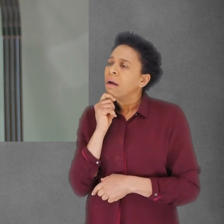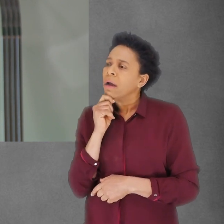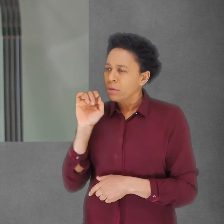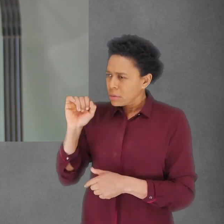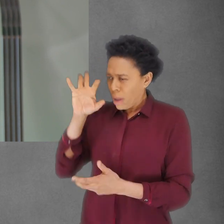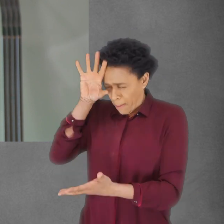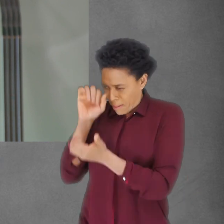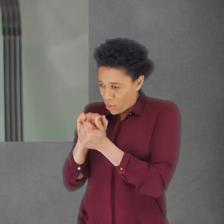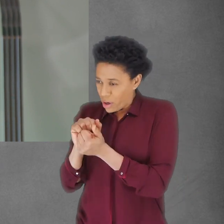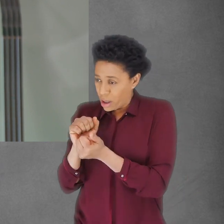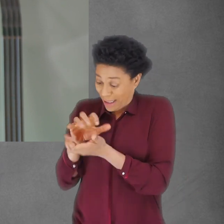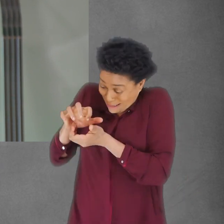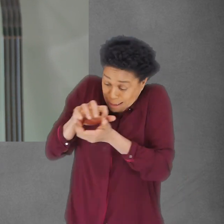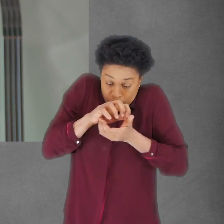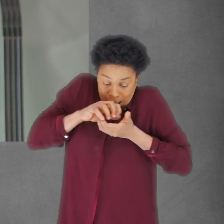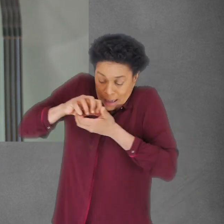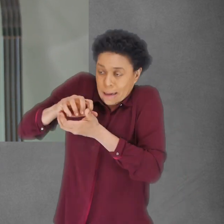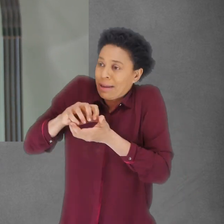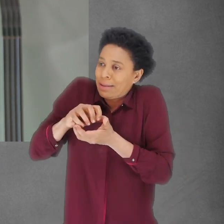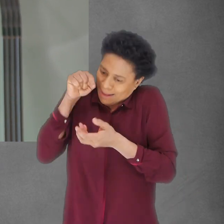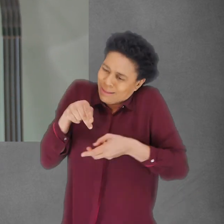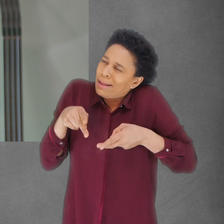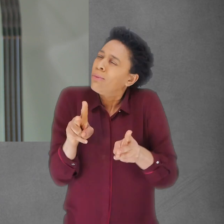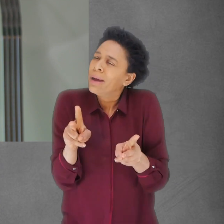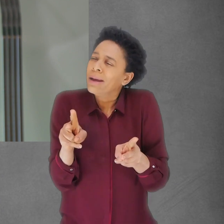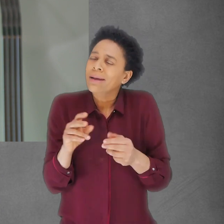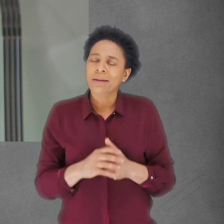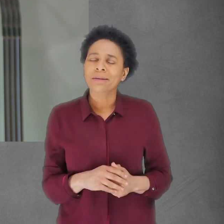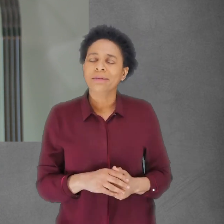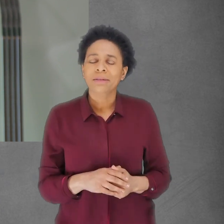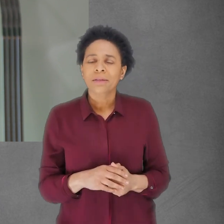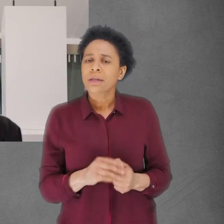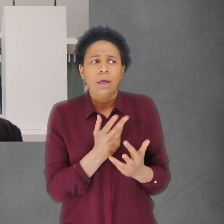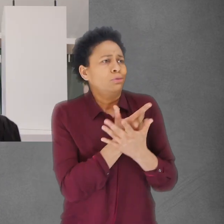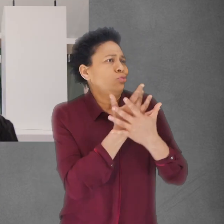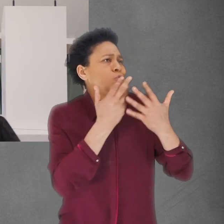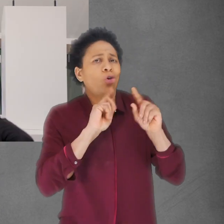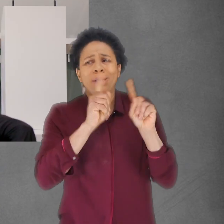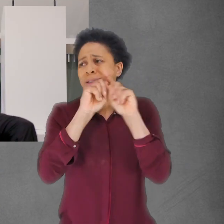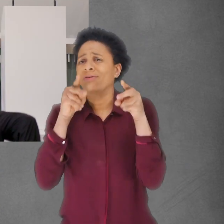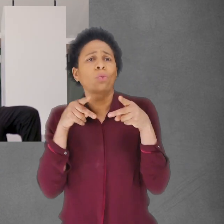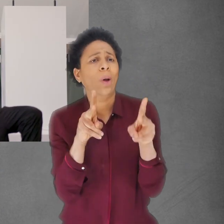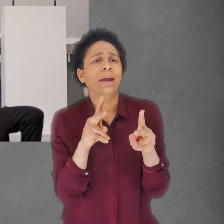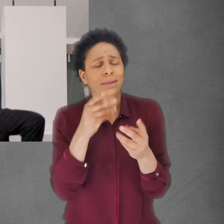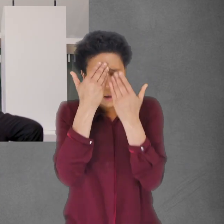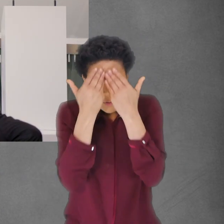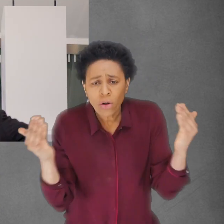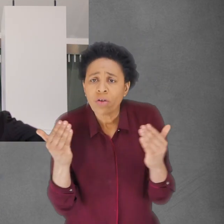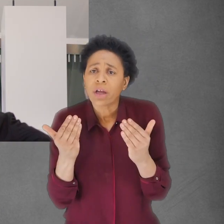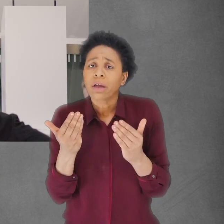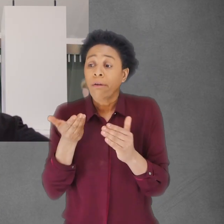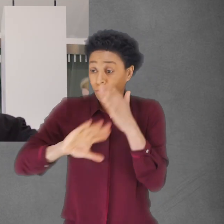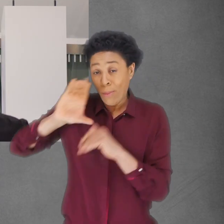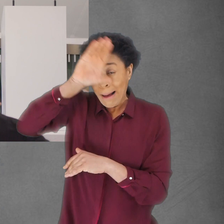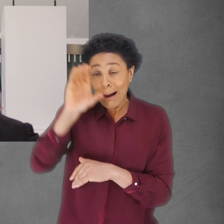understand that memory can also be carried in that form and in that way. And so many forms of honoring